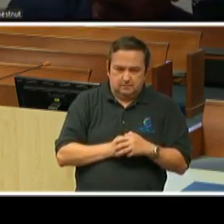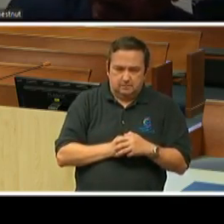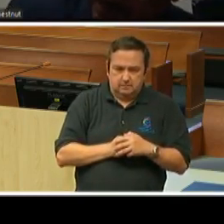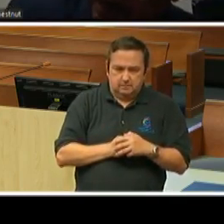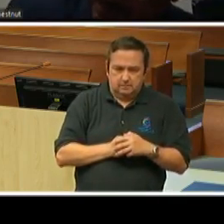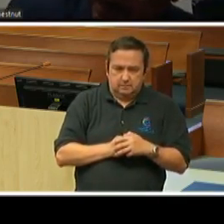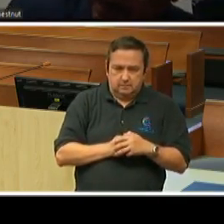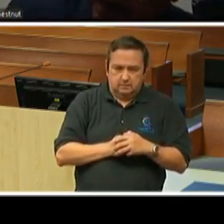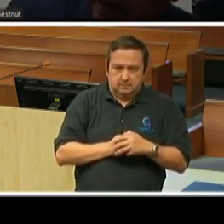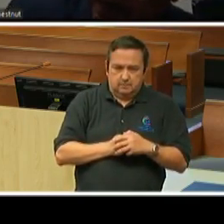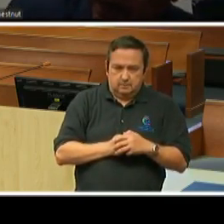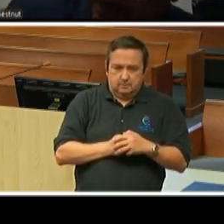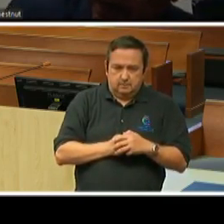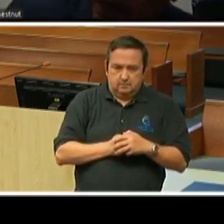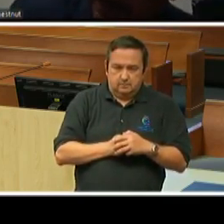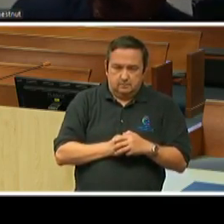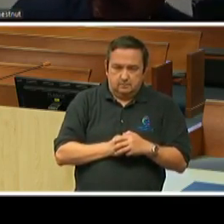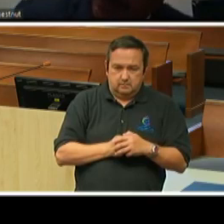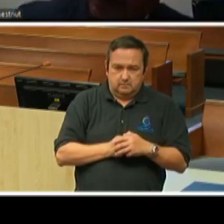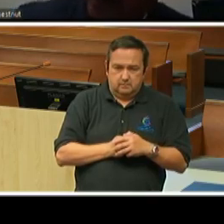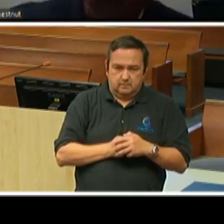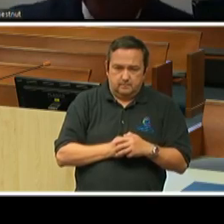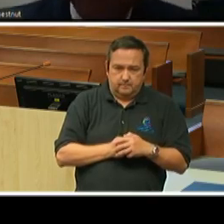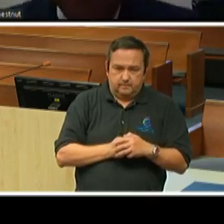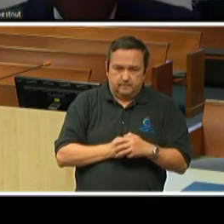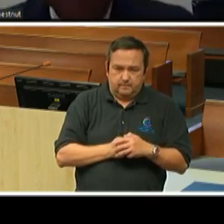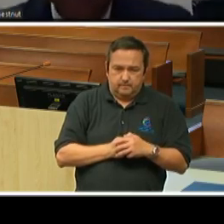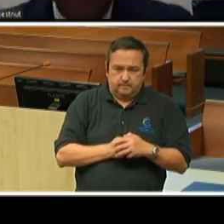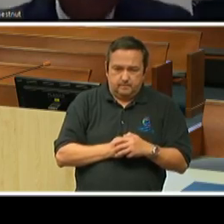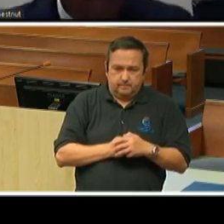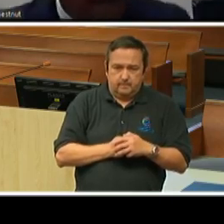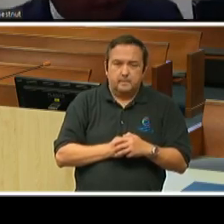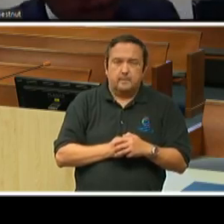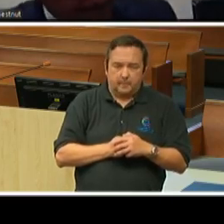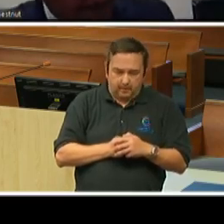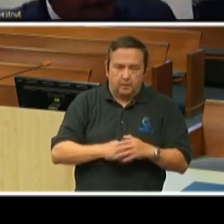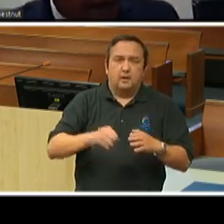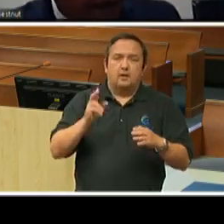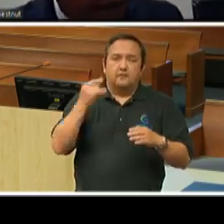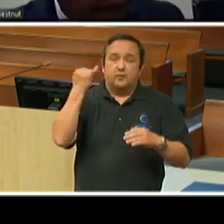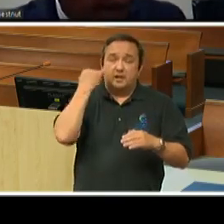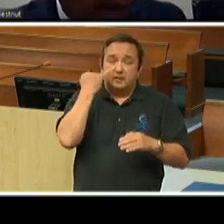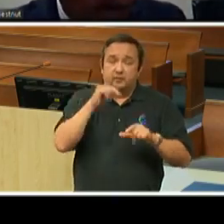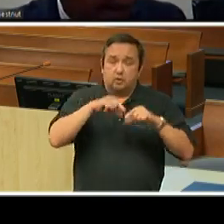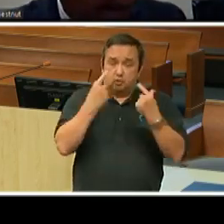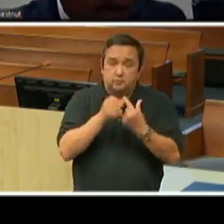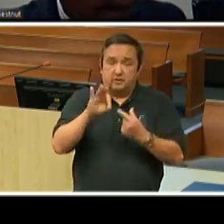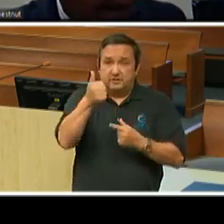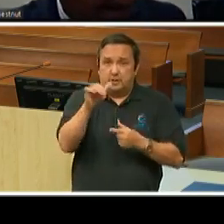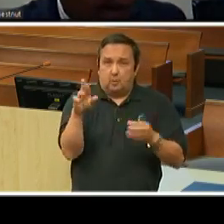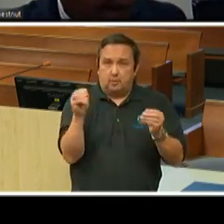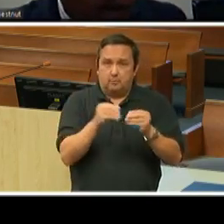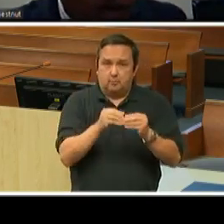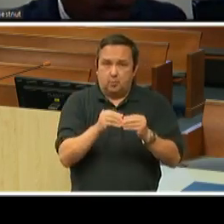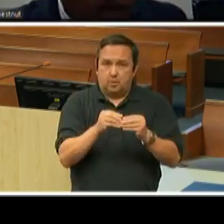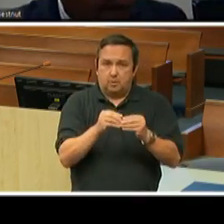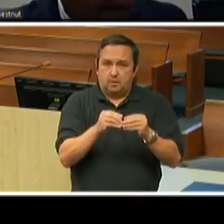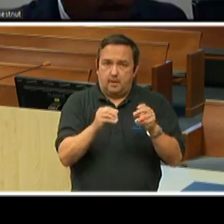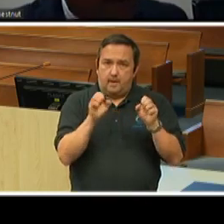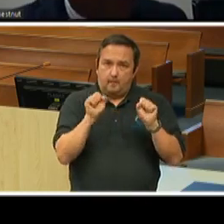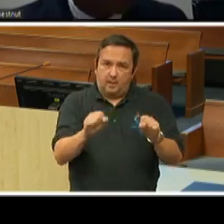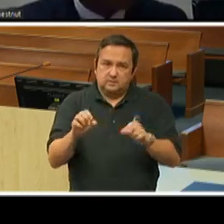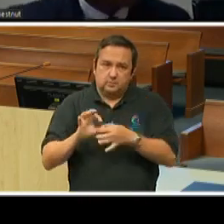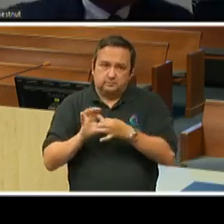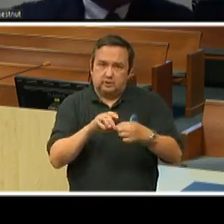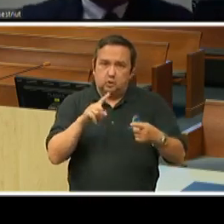the provision that says that groups of 10 or of more than 10 are subject to disbursement. And I just want to make sure that that is what